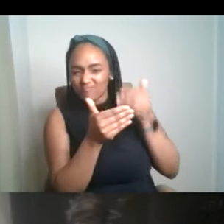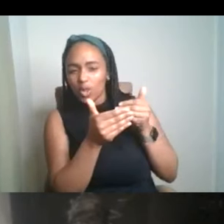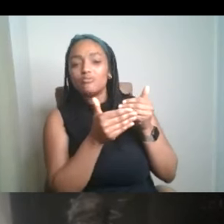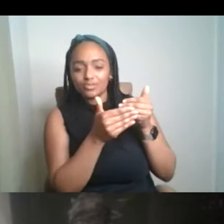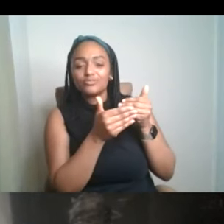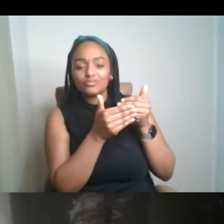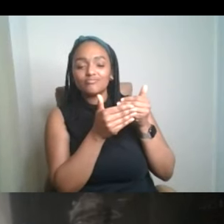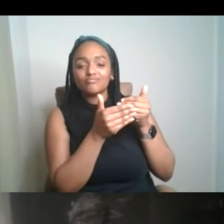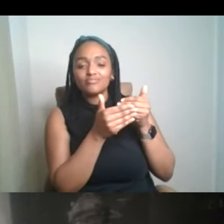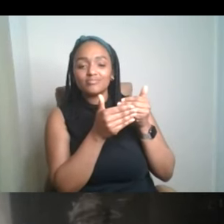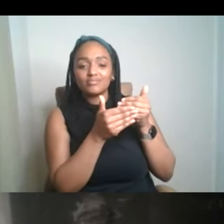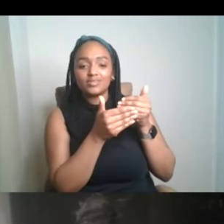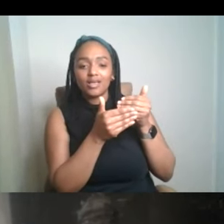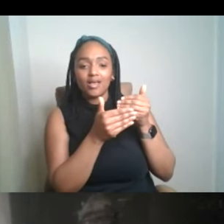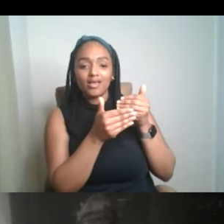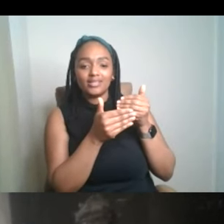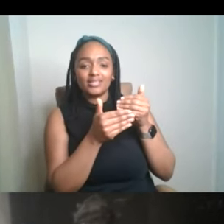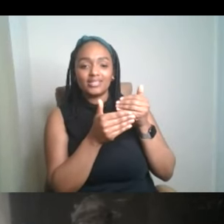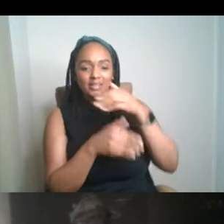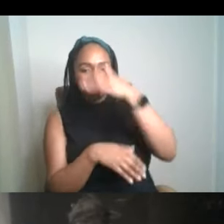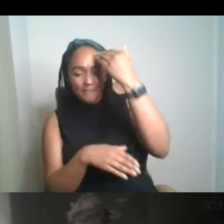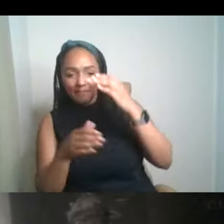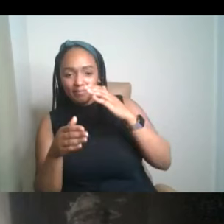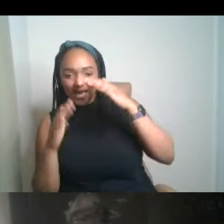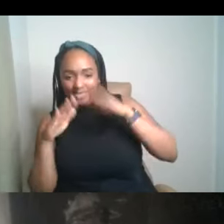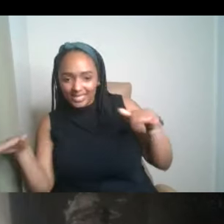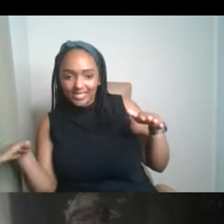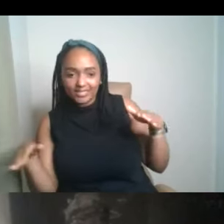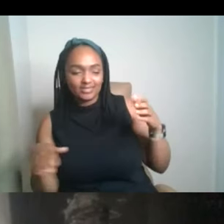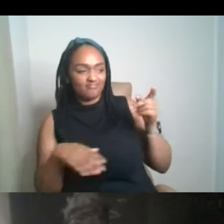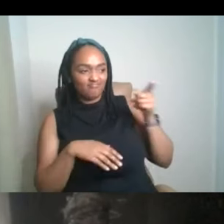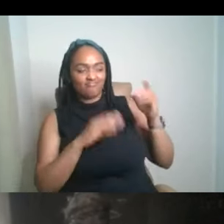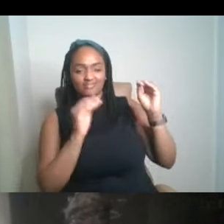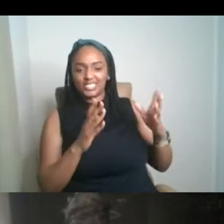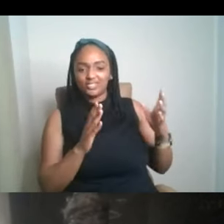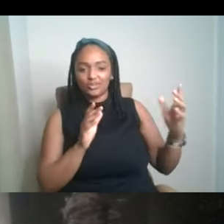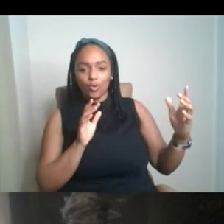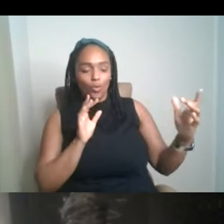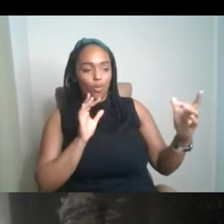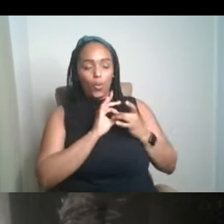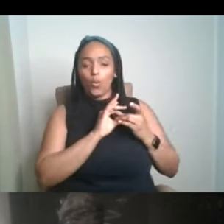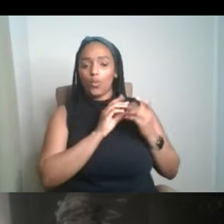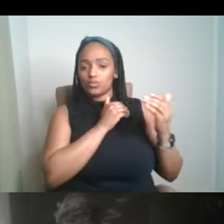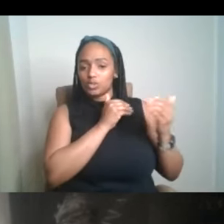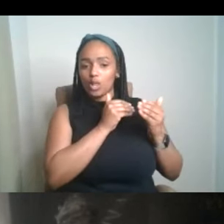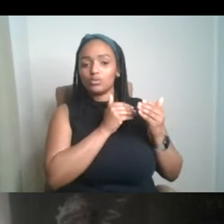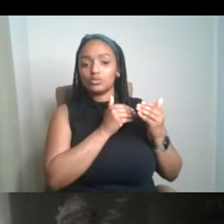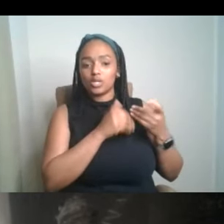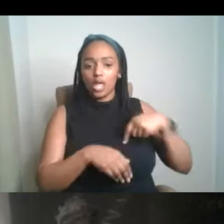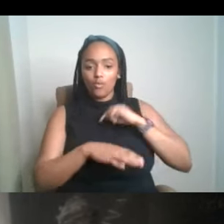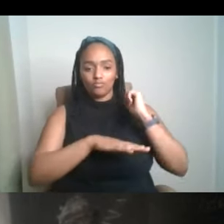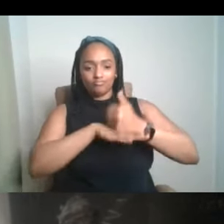the other kids of color, all of like the Black kids and him. We had a very close relationship with him because every year we put on the Black History Month